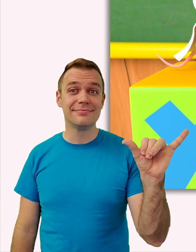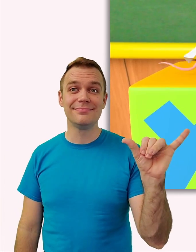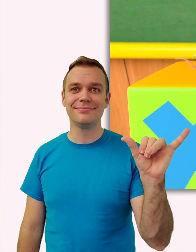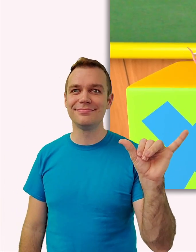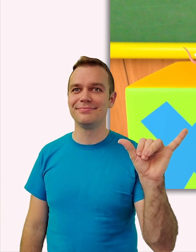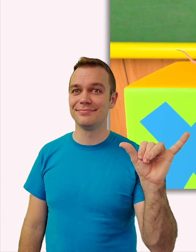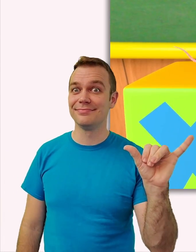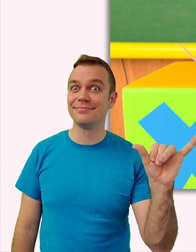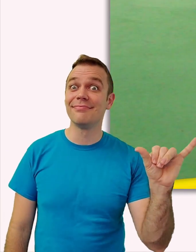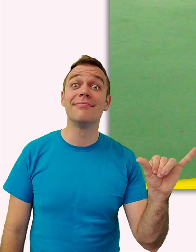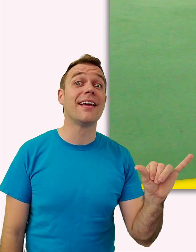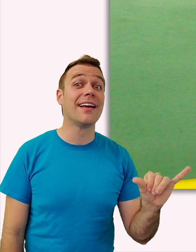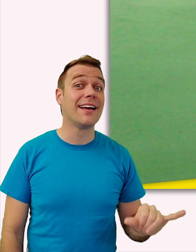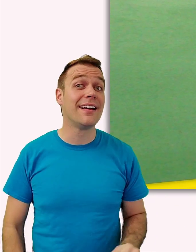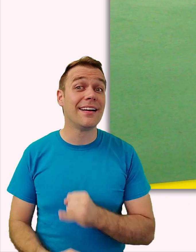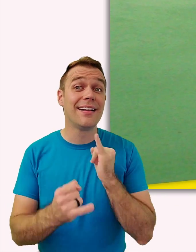Y